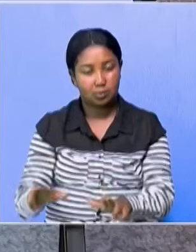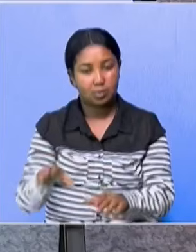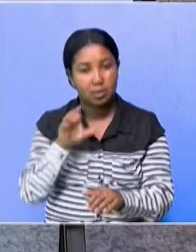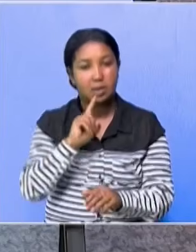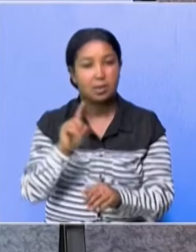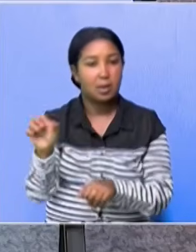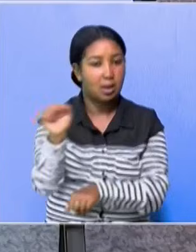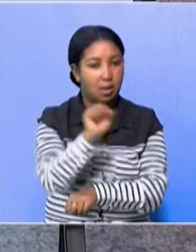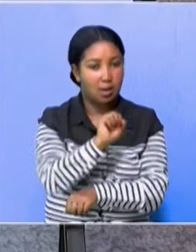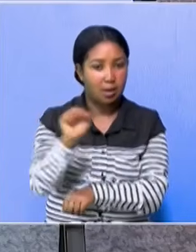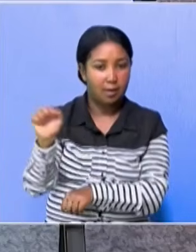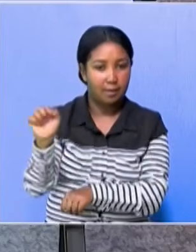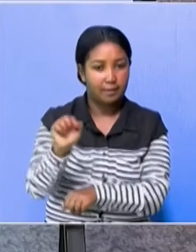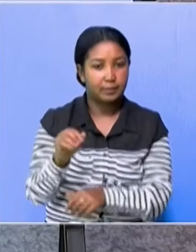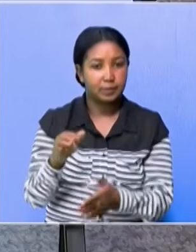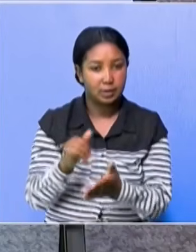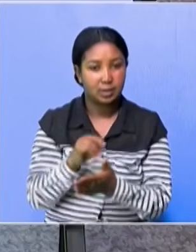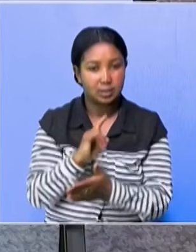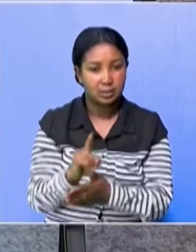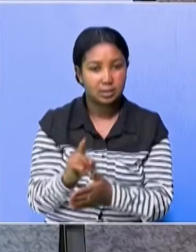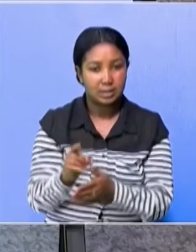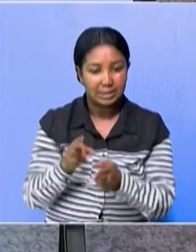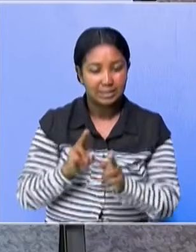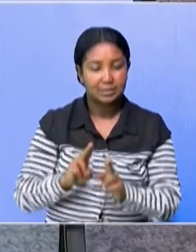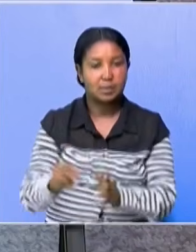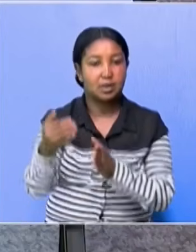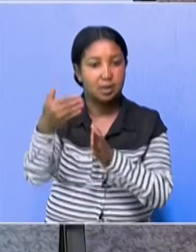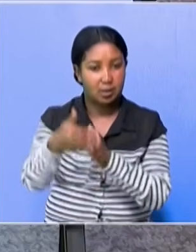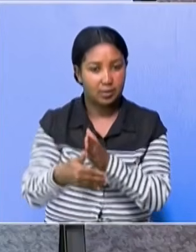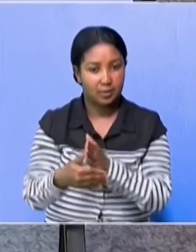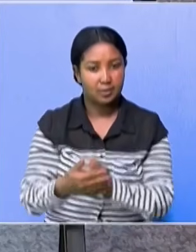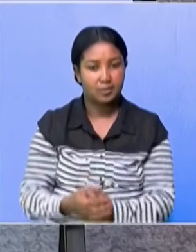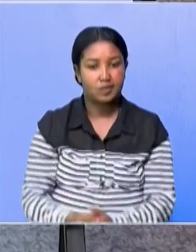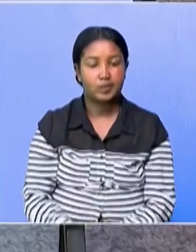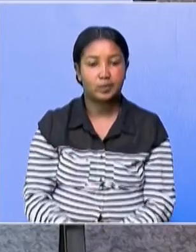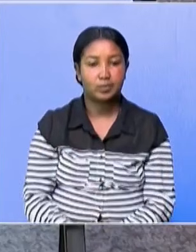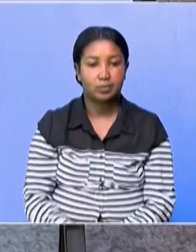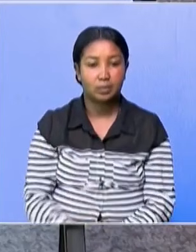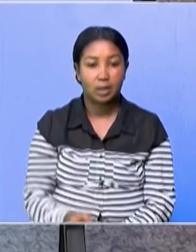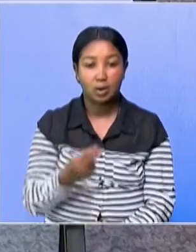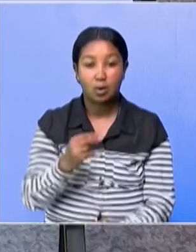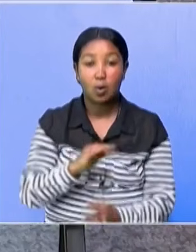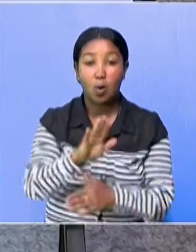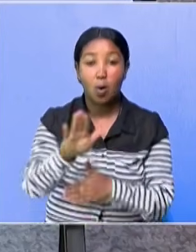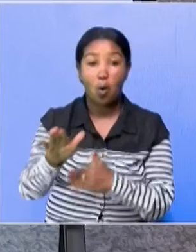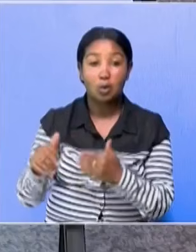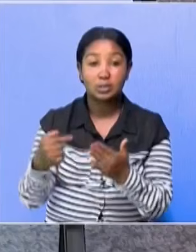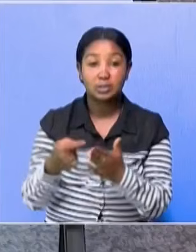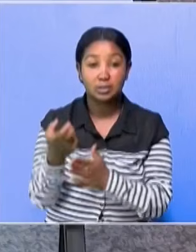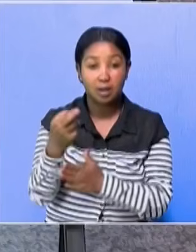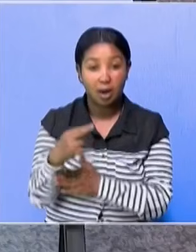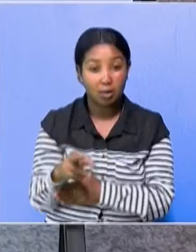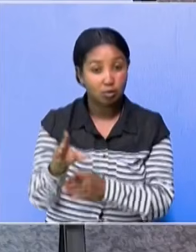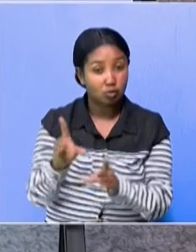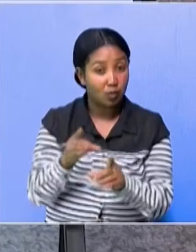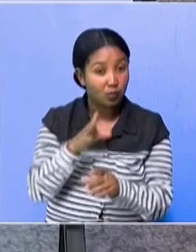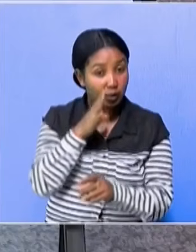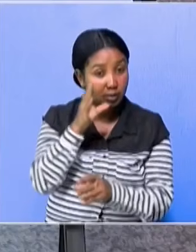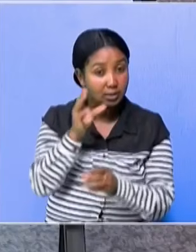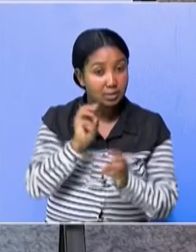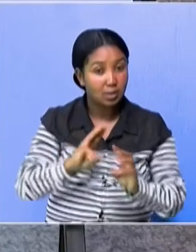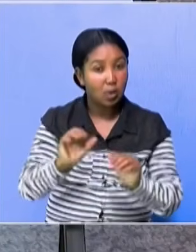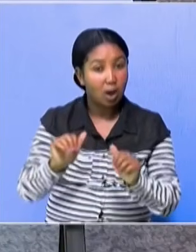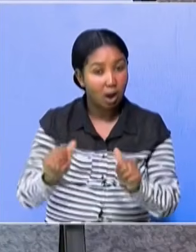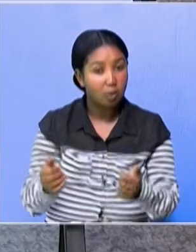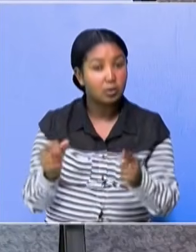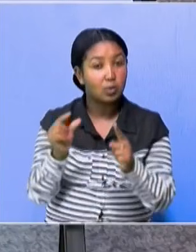a car. That is a speed limit. Look, all these are, don't forget that, the way how